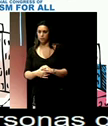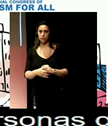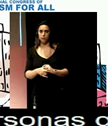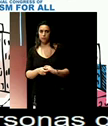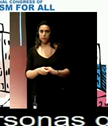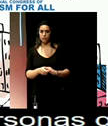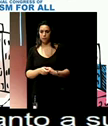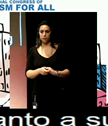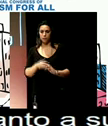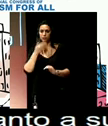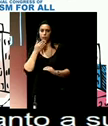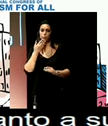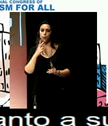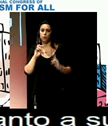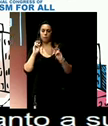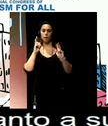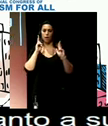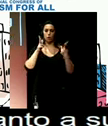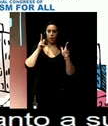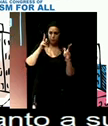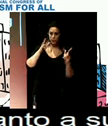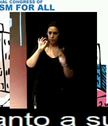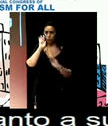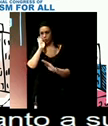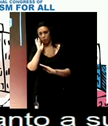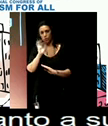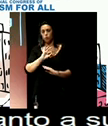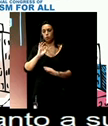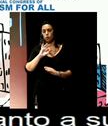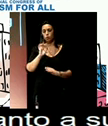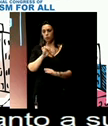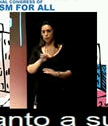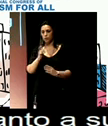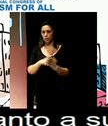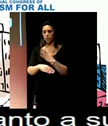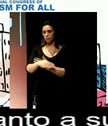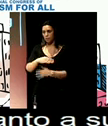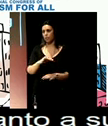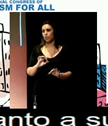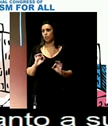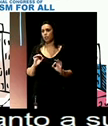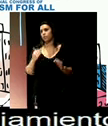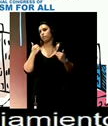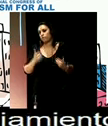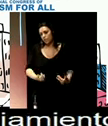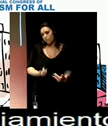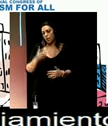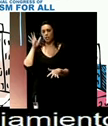particularly individuals with physical, sensory, and intellectual disabilities or are medical conditions,